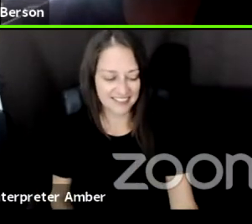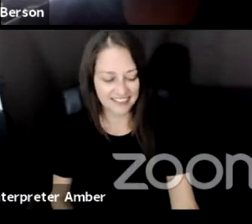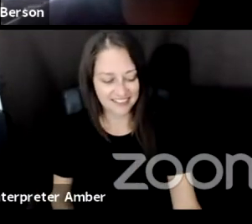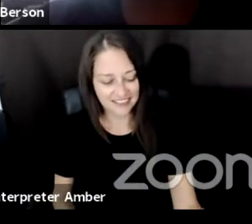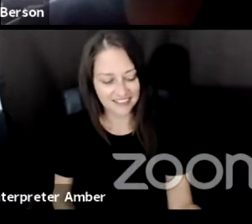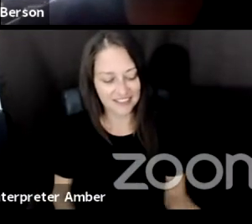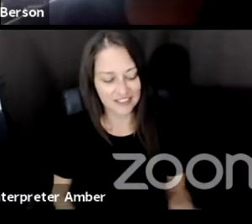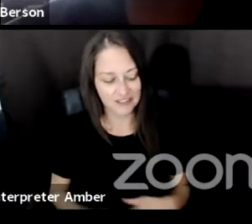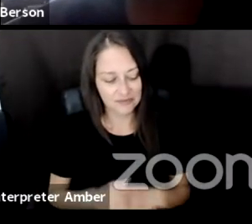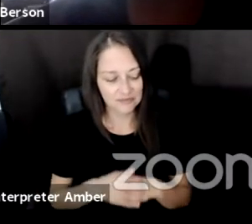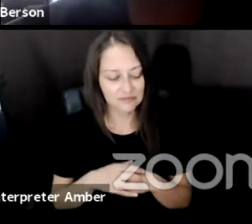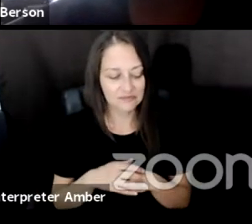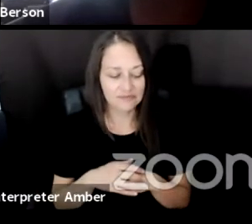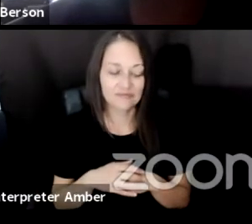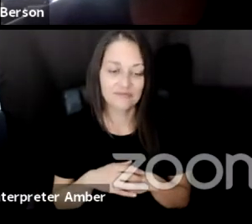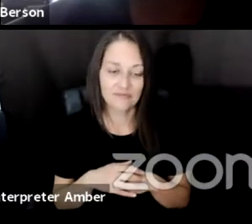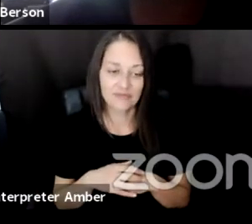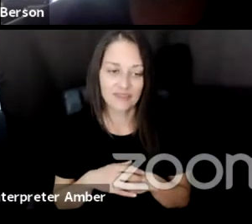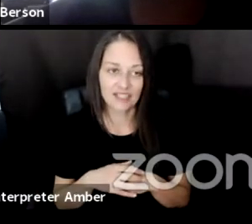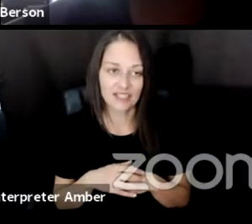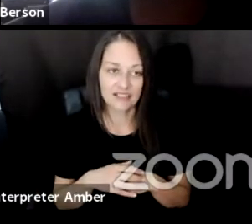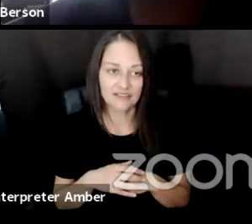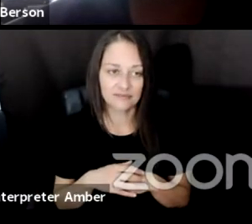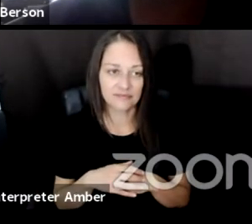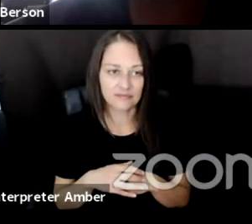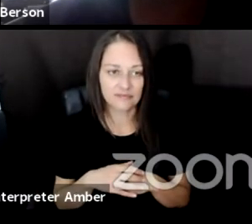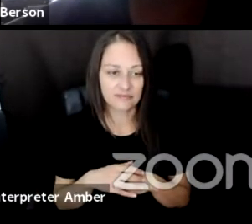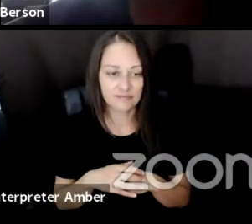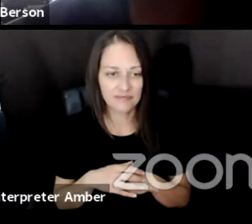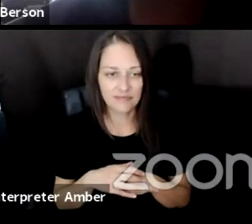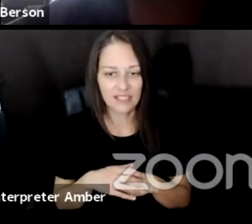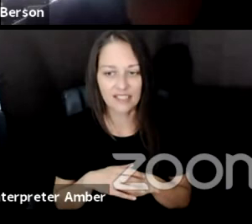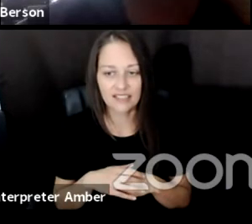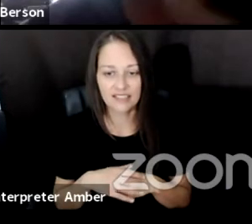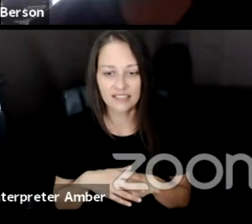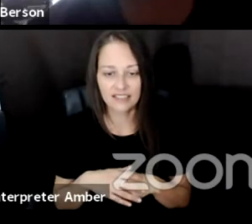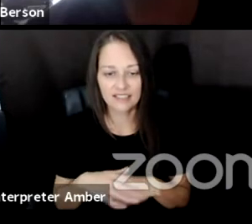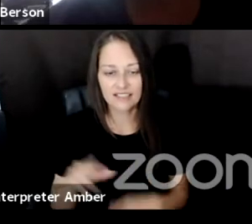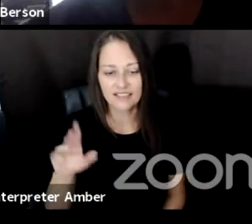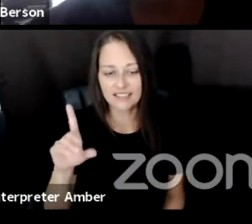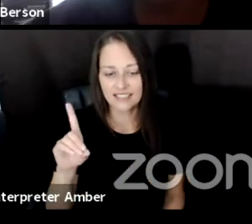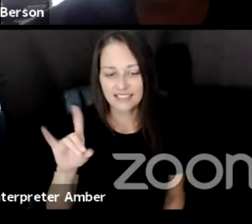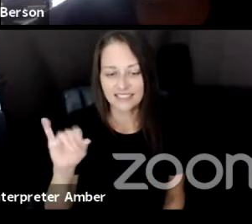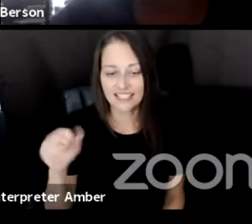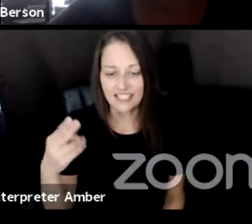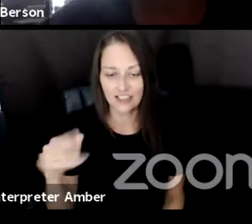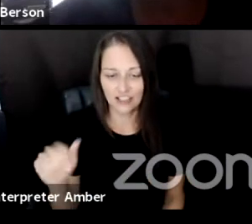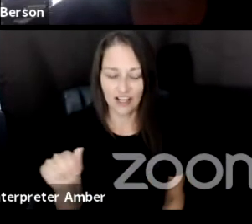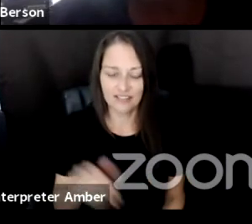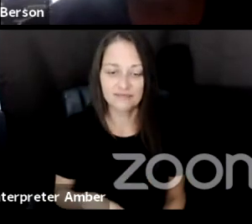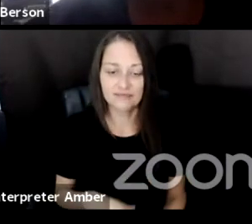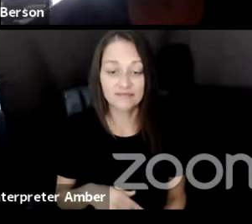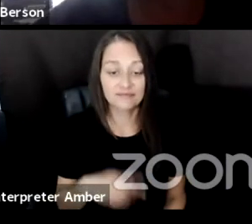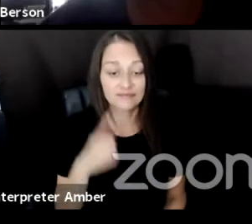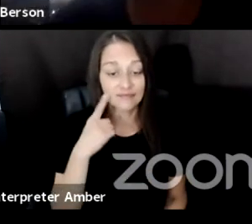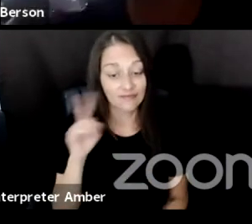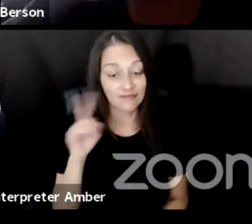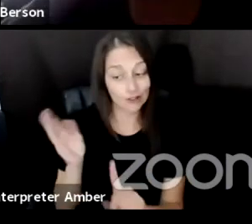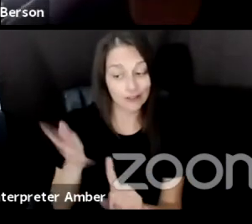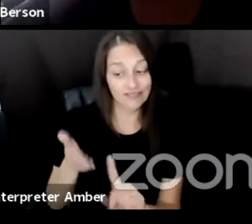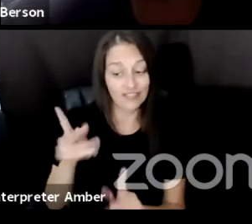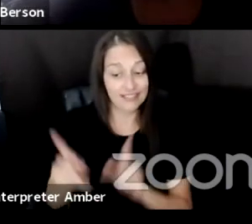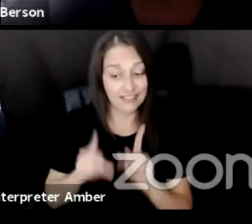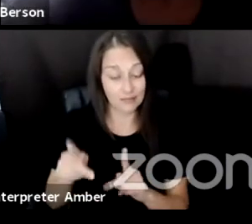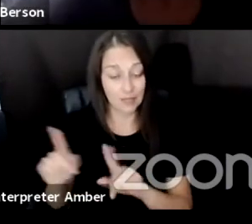Yeah, so talking a little bit more about that, when it comes to getting people to go see art in the first place, I think especially with